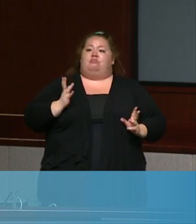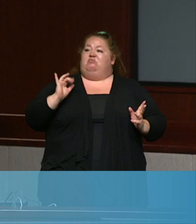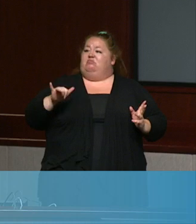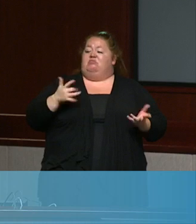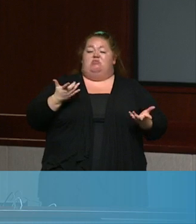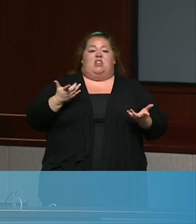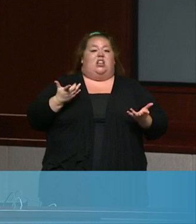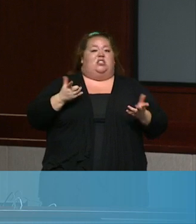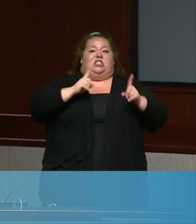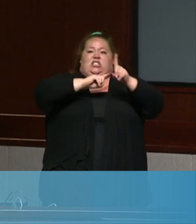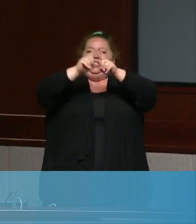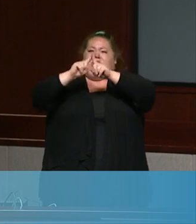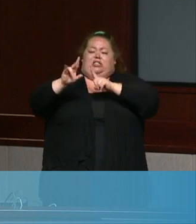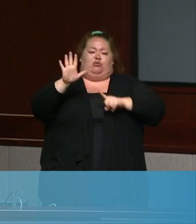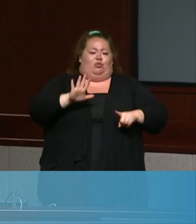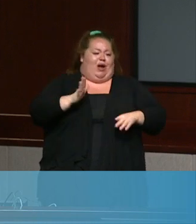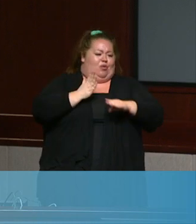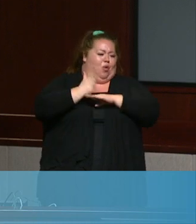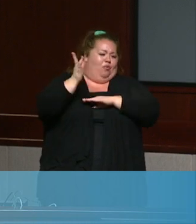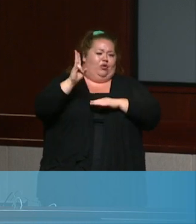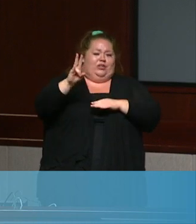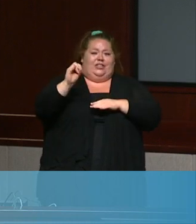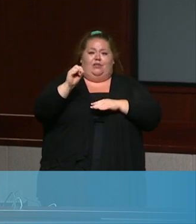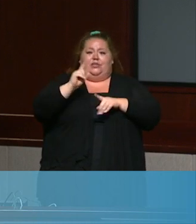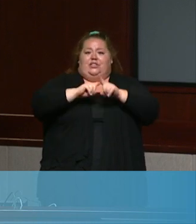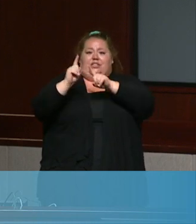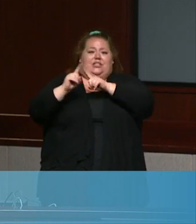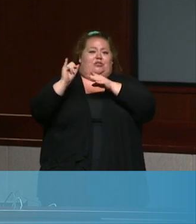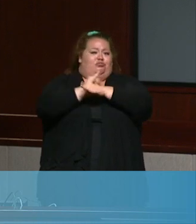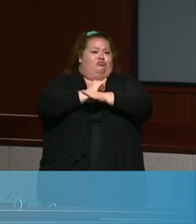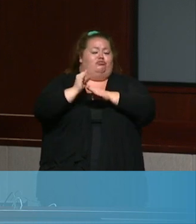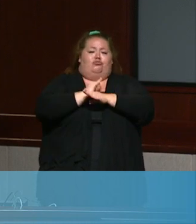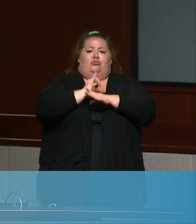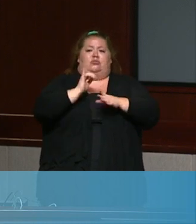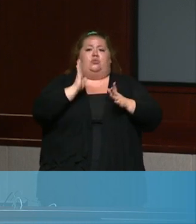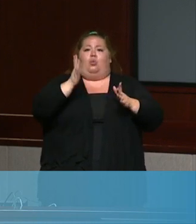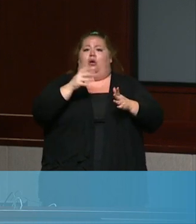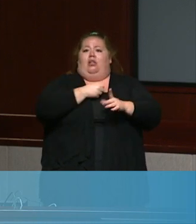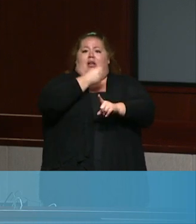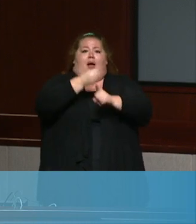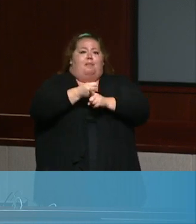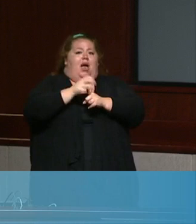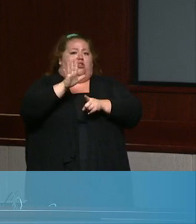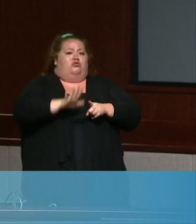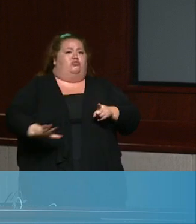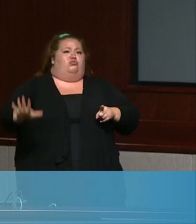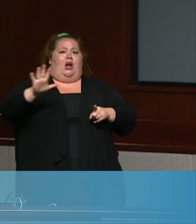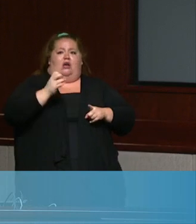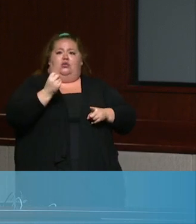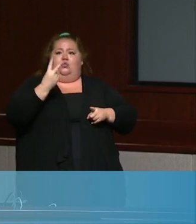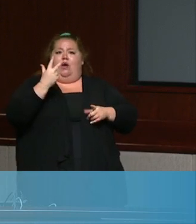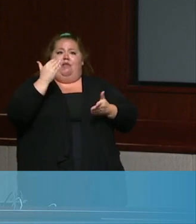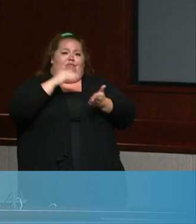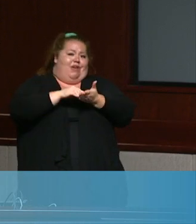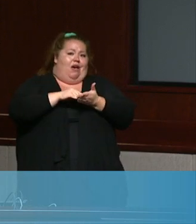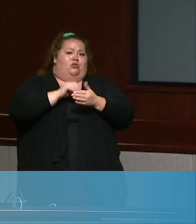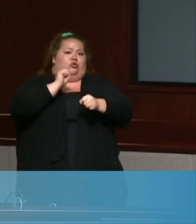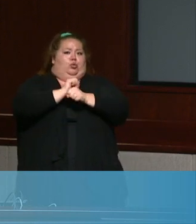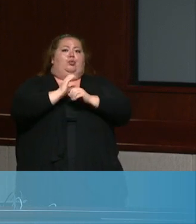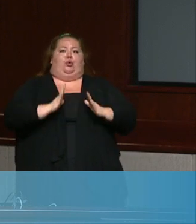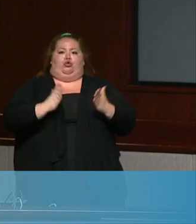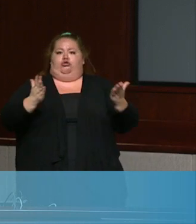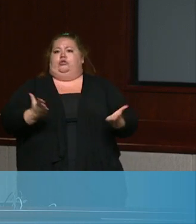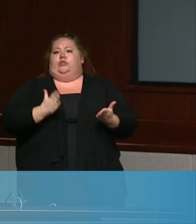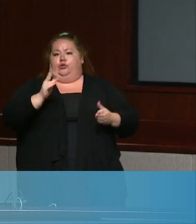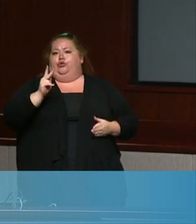across 70 different industries, impacting nearly 12,000 of their employees. So we're pleased